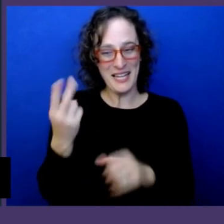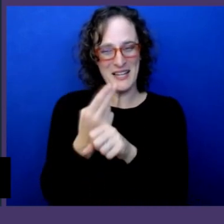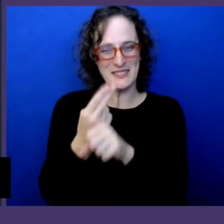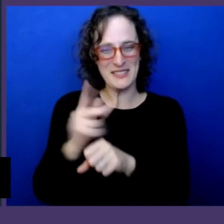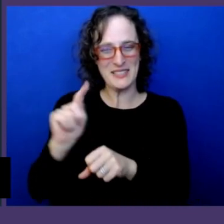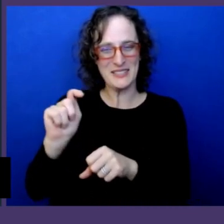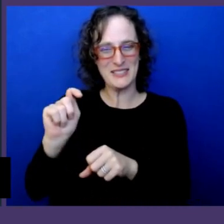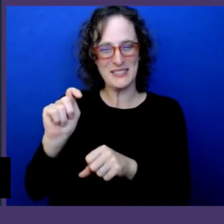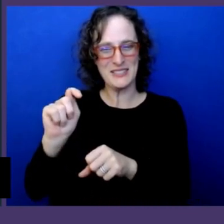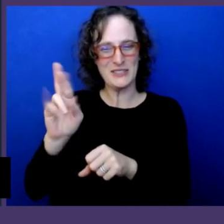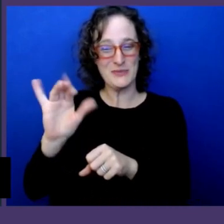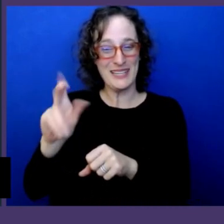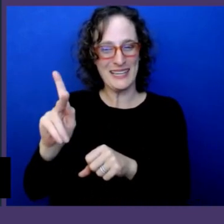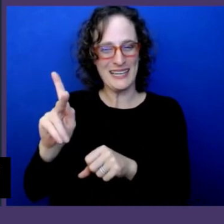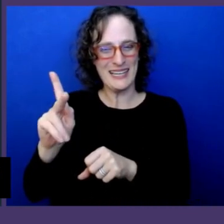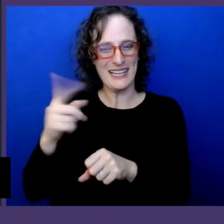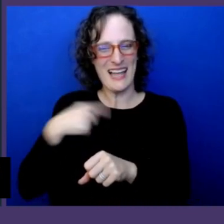but